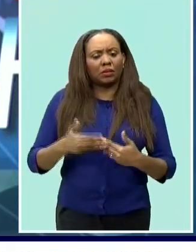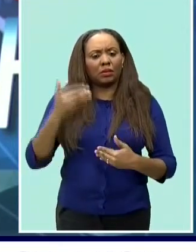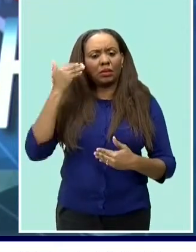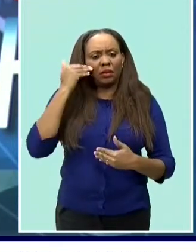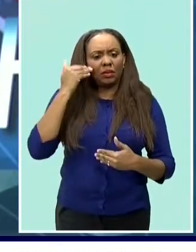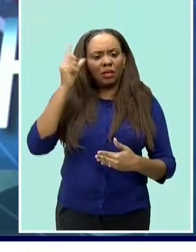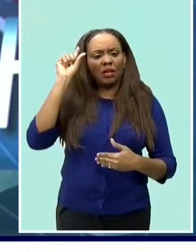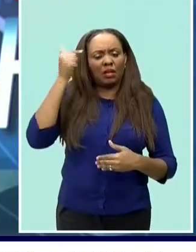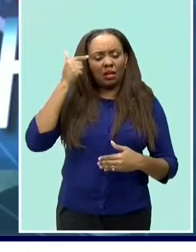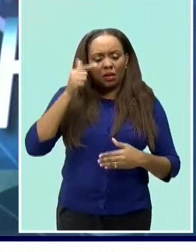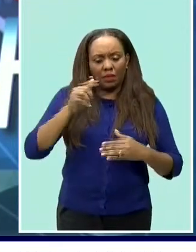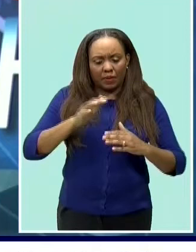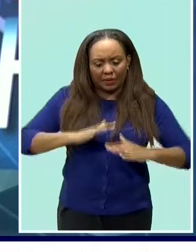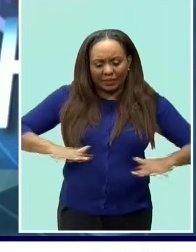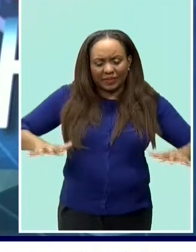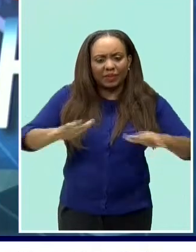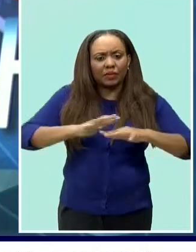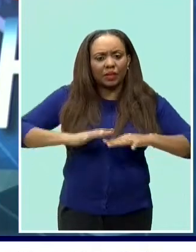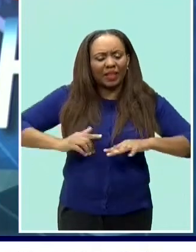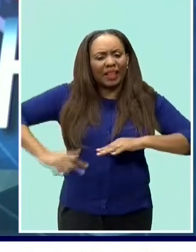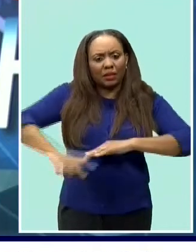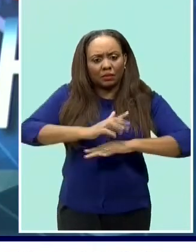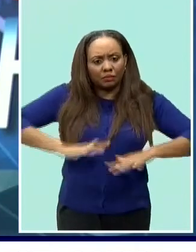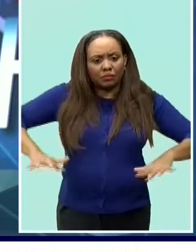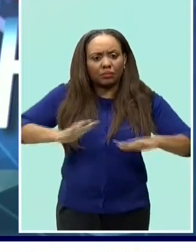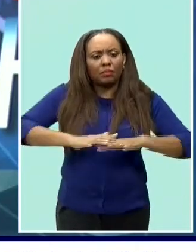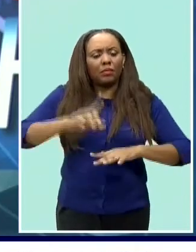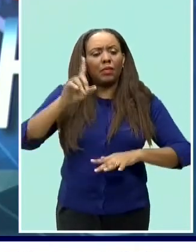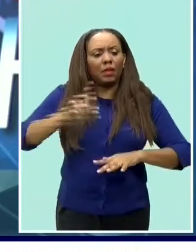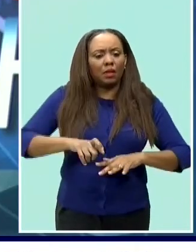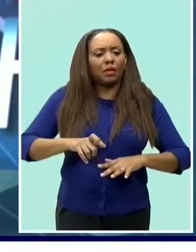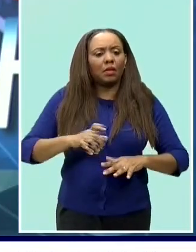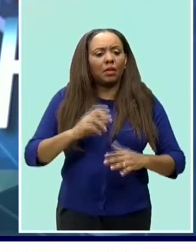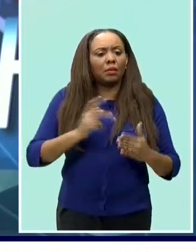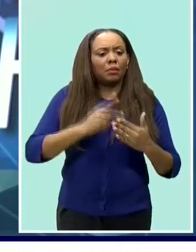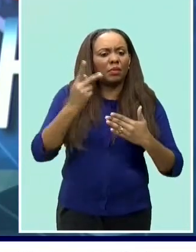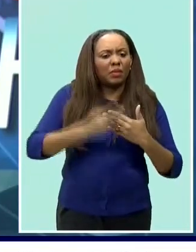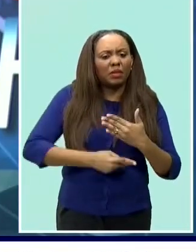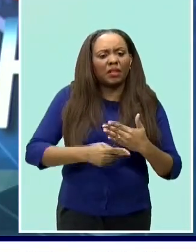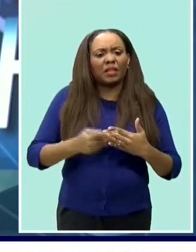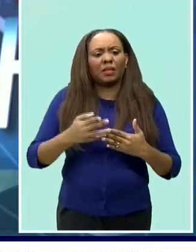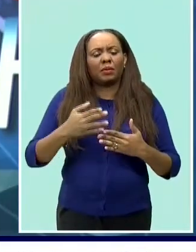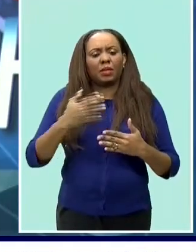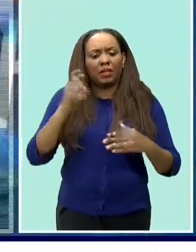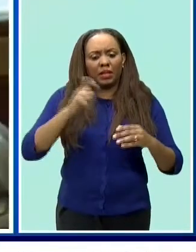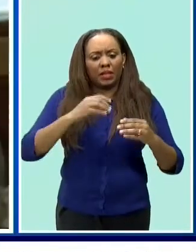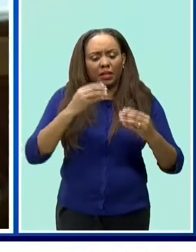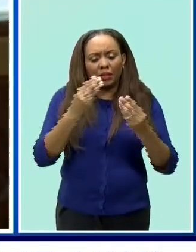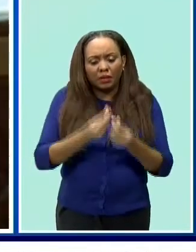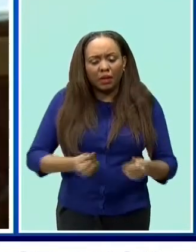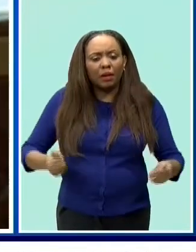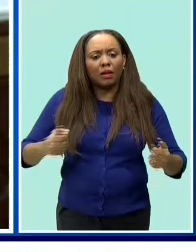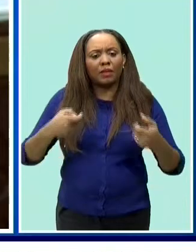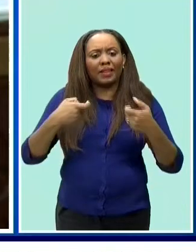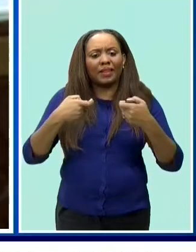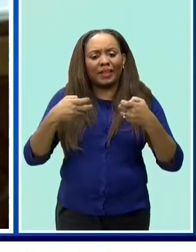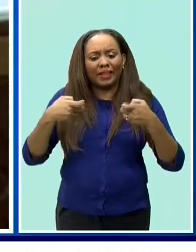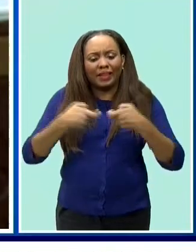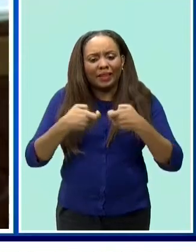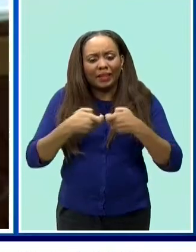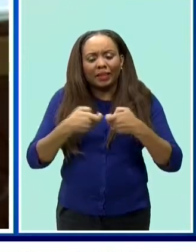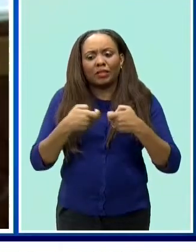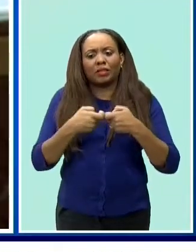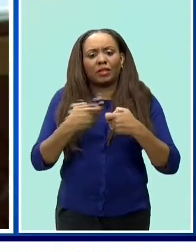estates across Barbados. These include the divestment program and electrical upgrades. We are doing what is necessary.